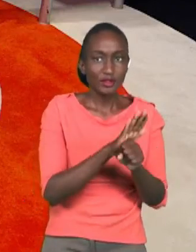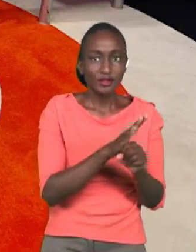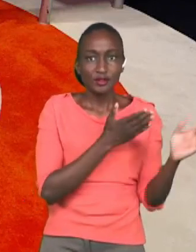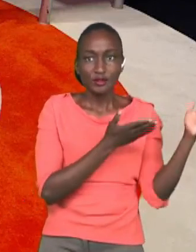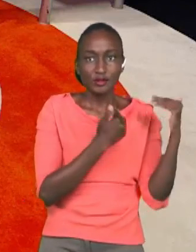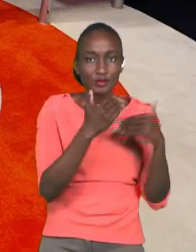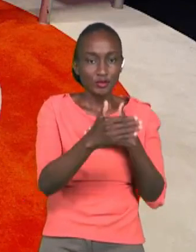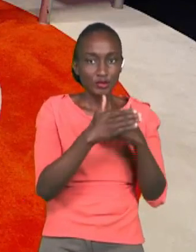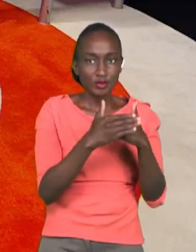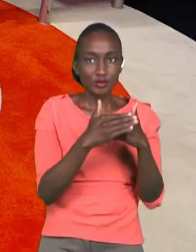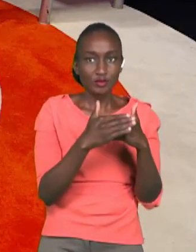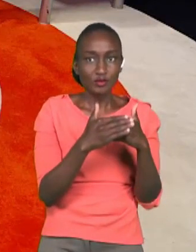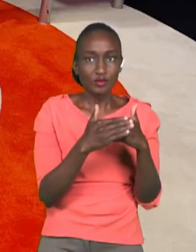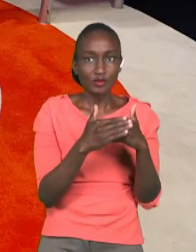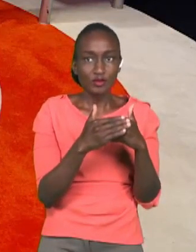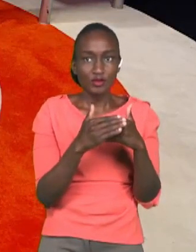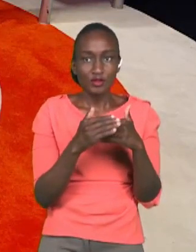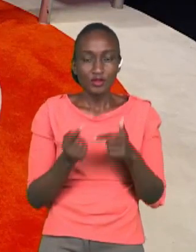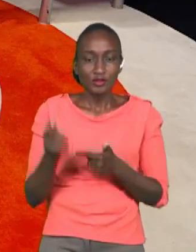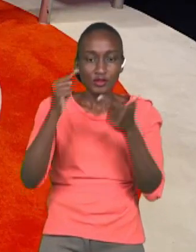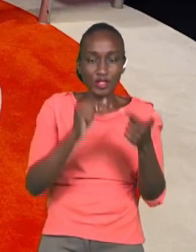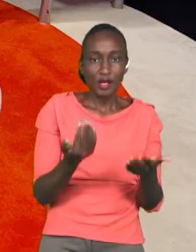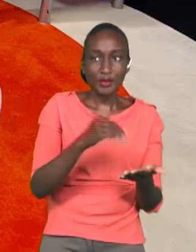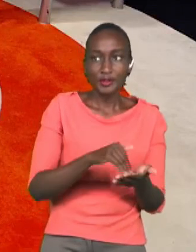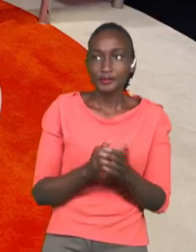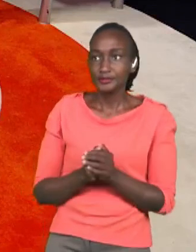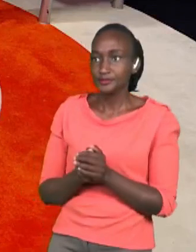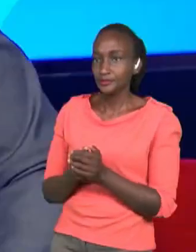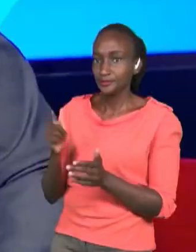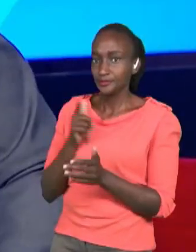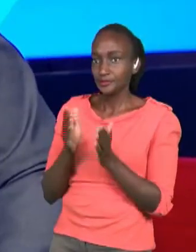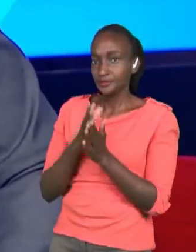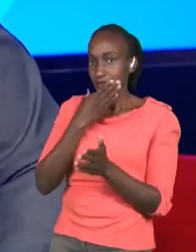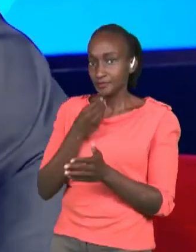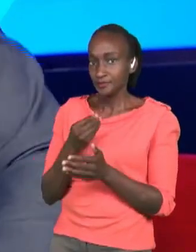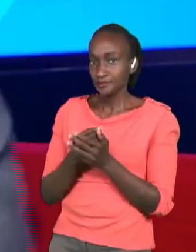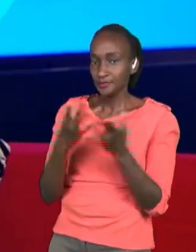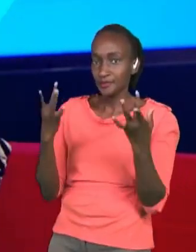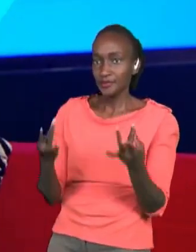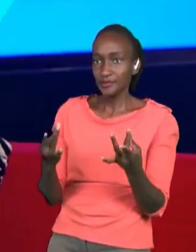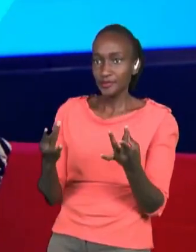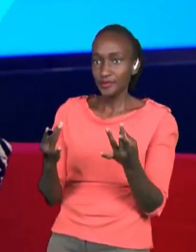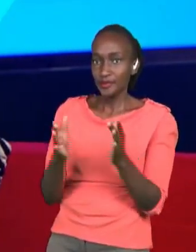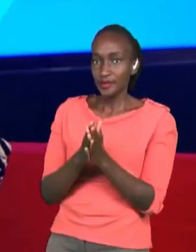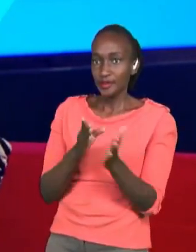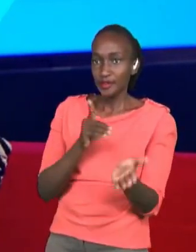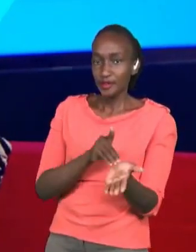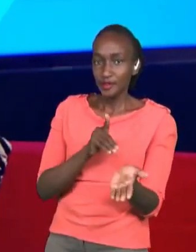so soon we will be here again. Ladies and gentlemen, there you have it. Yoga by